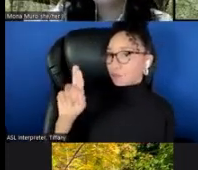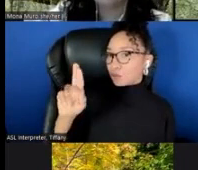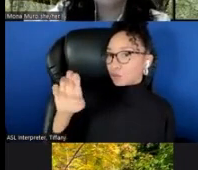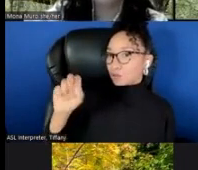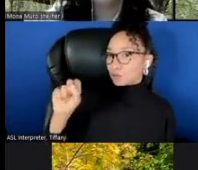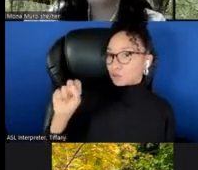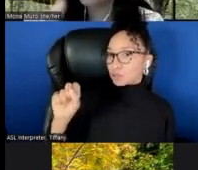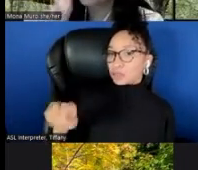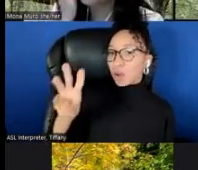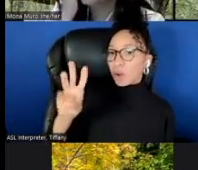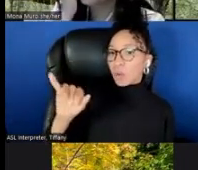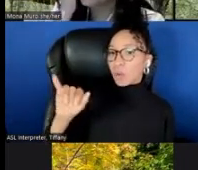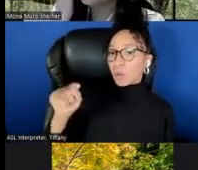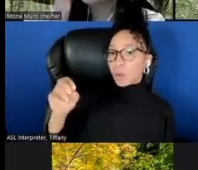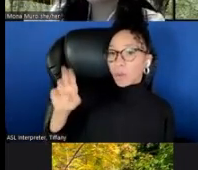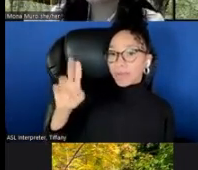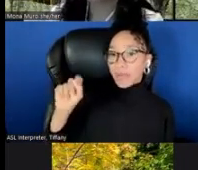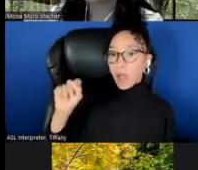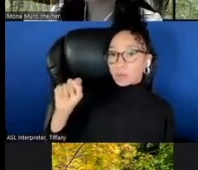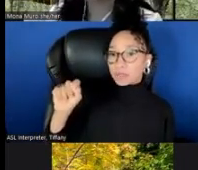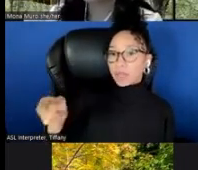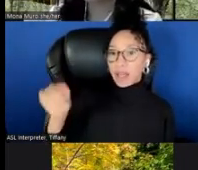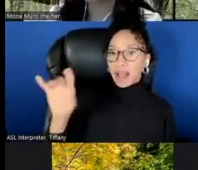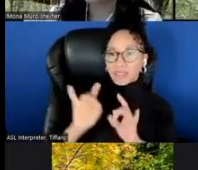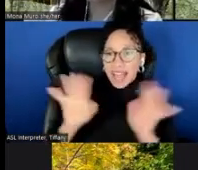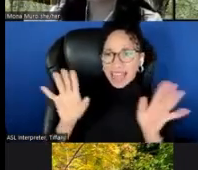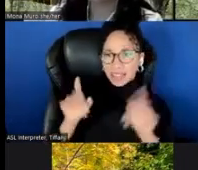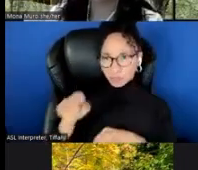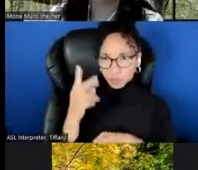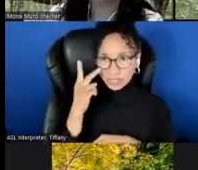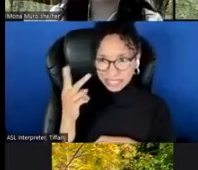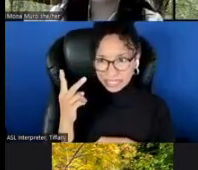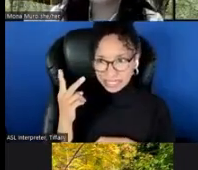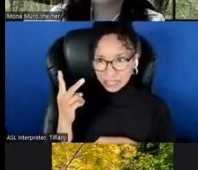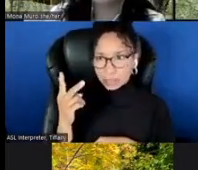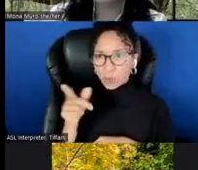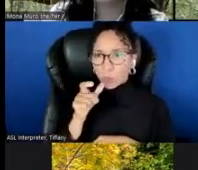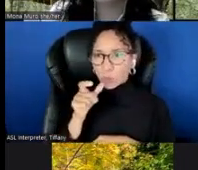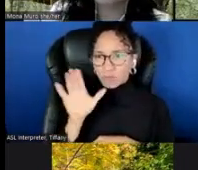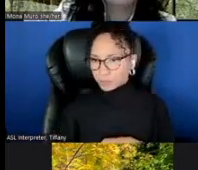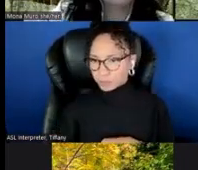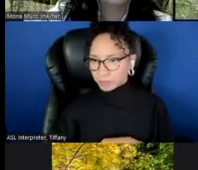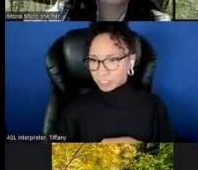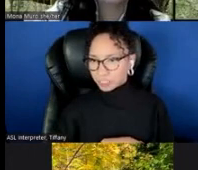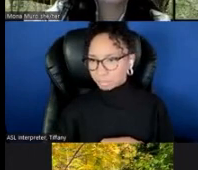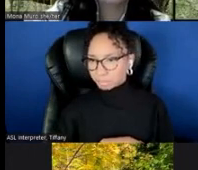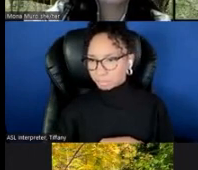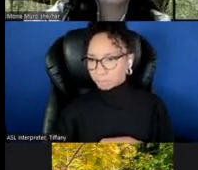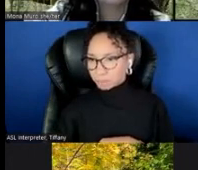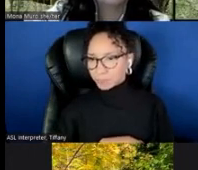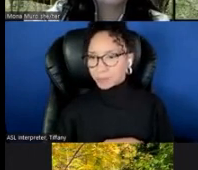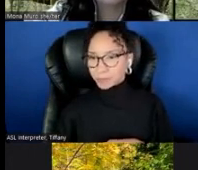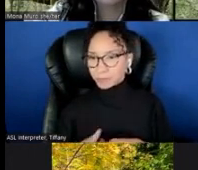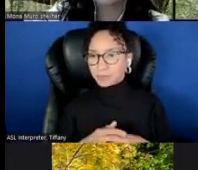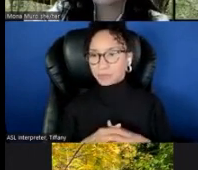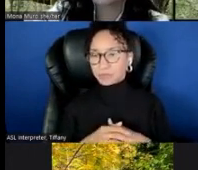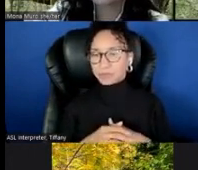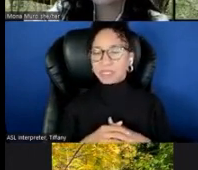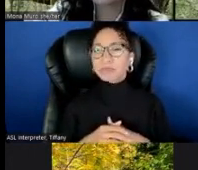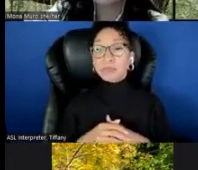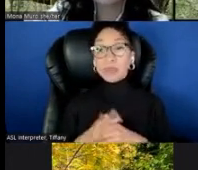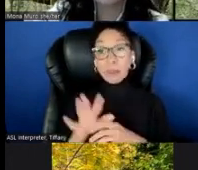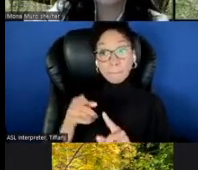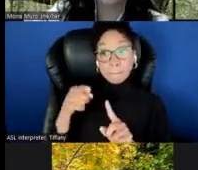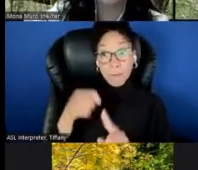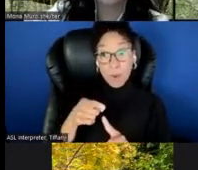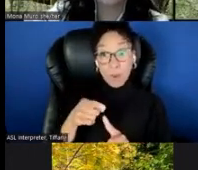But at least one, a couple, one, two, okay. And that's fine. The videos